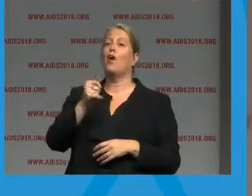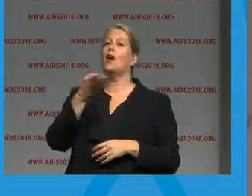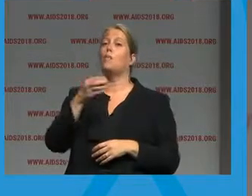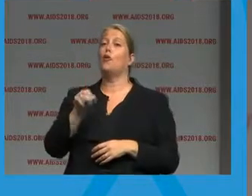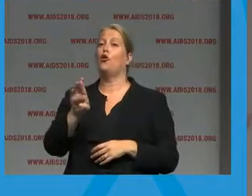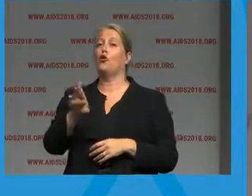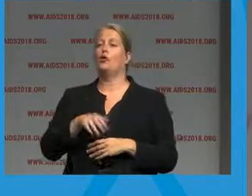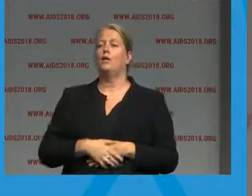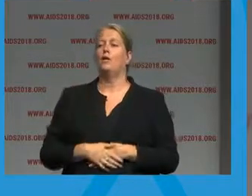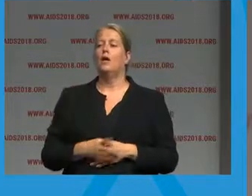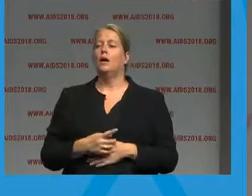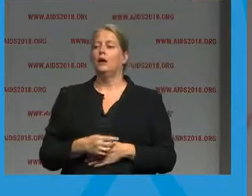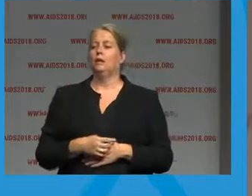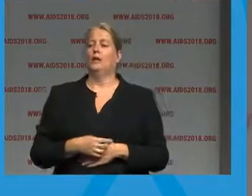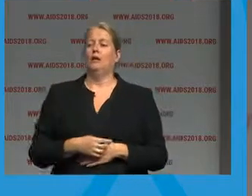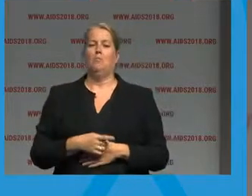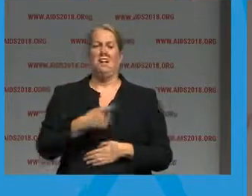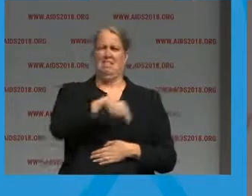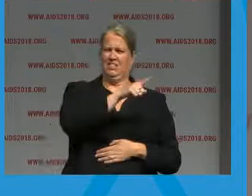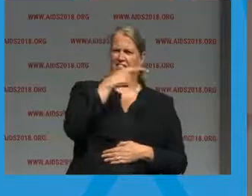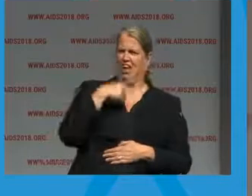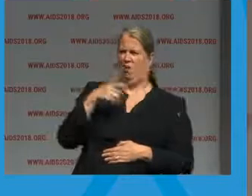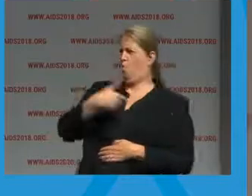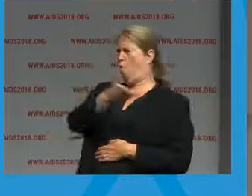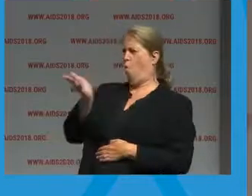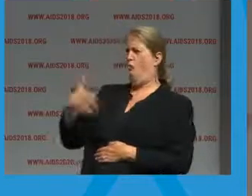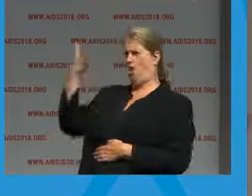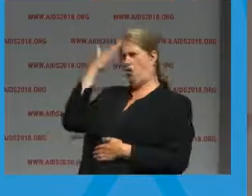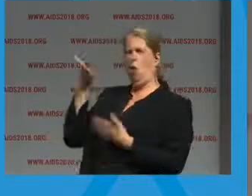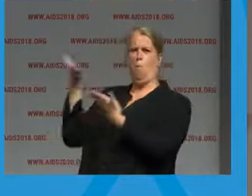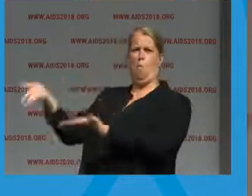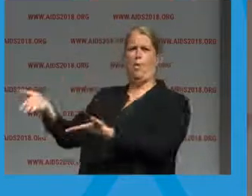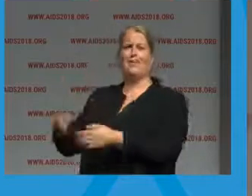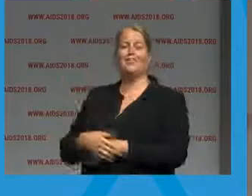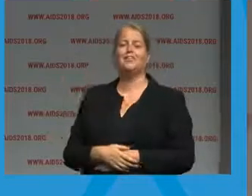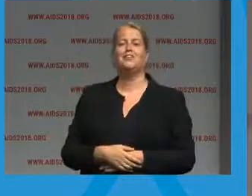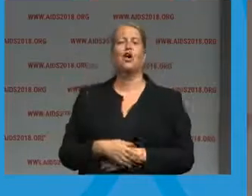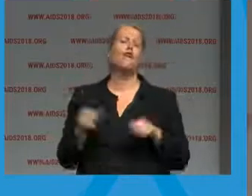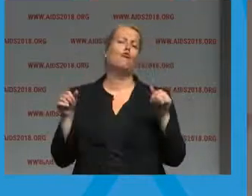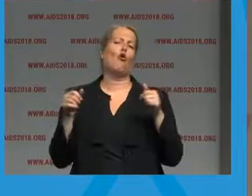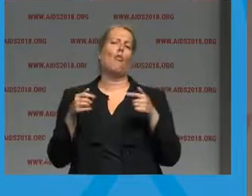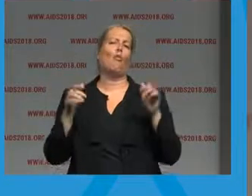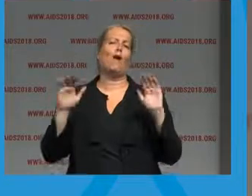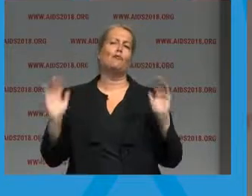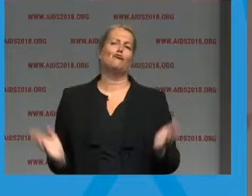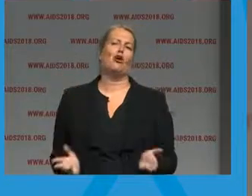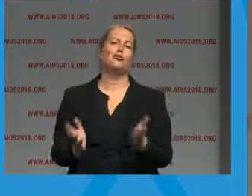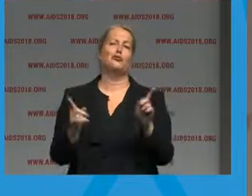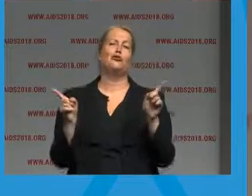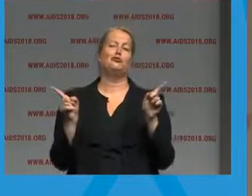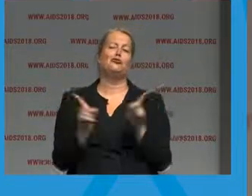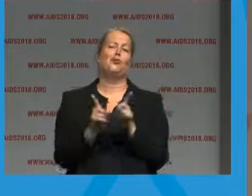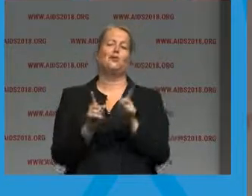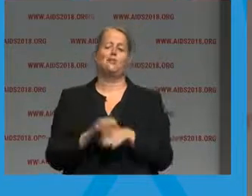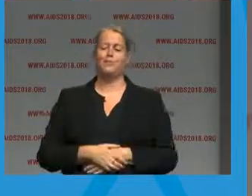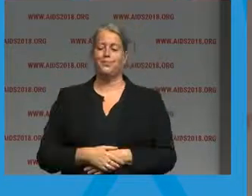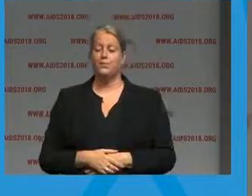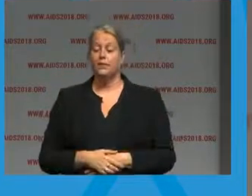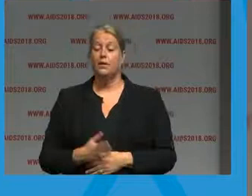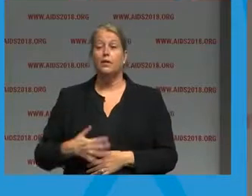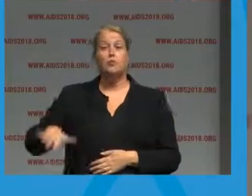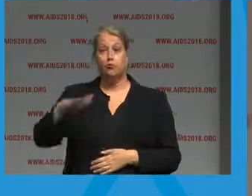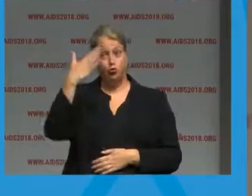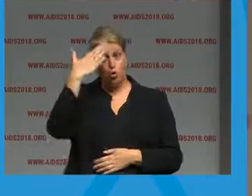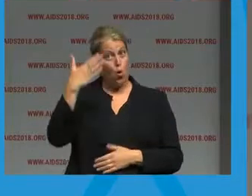emphatically stated, who doesn't know who Paul Farmer is? So I'm going to make this short. For those who do not